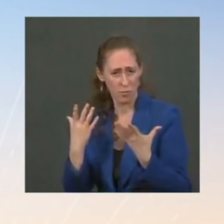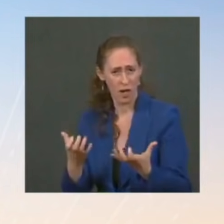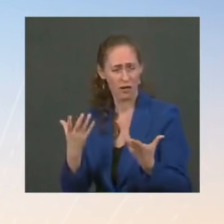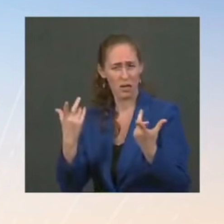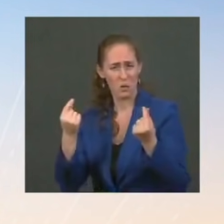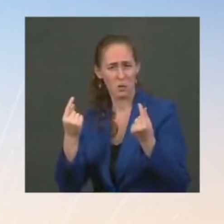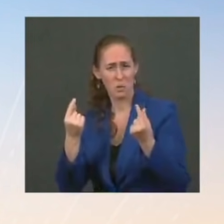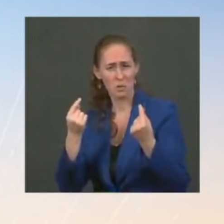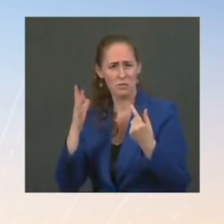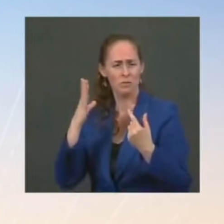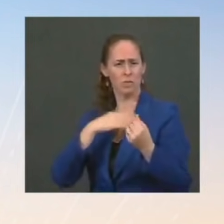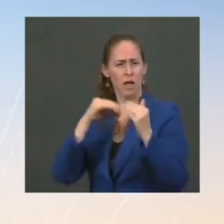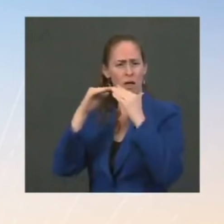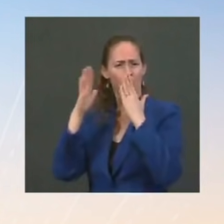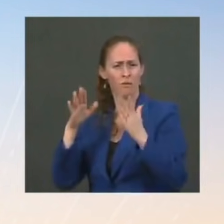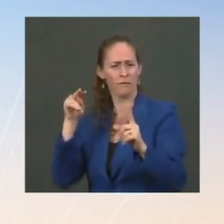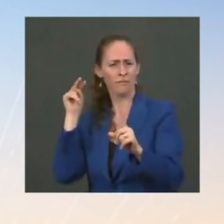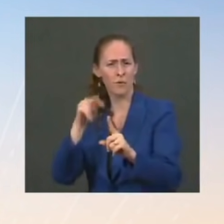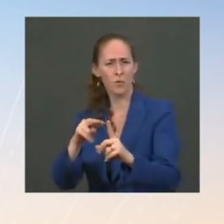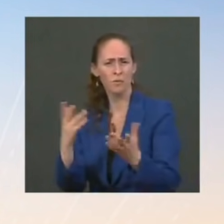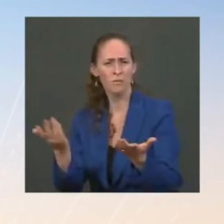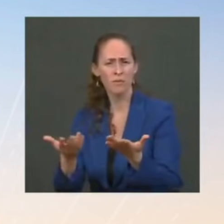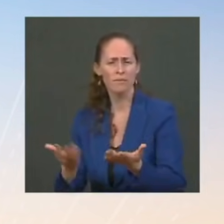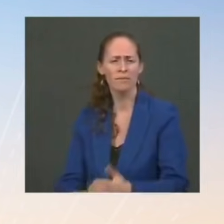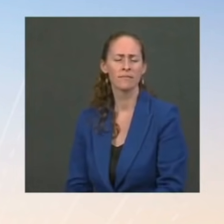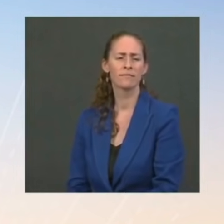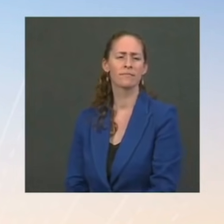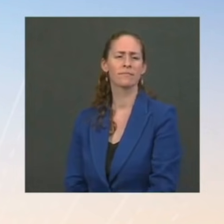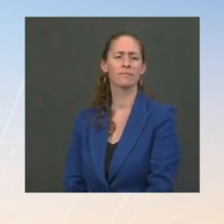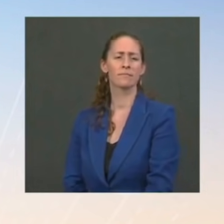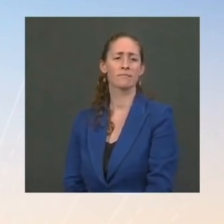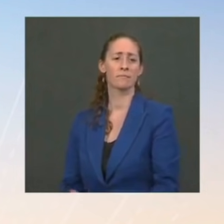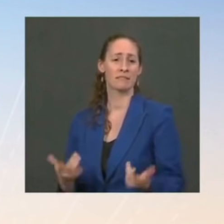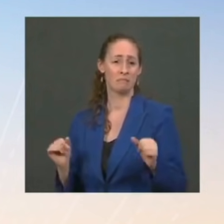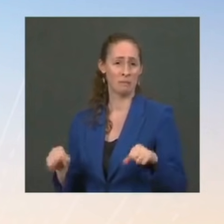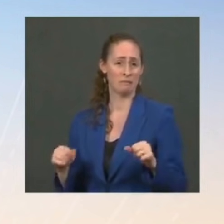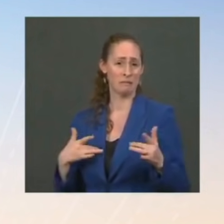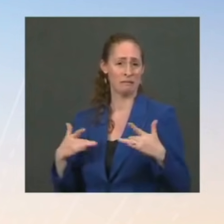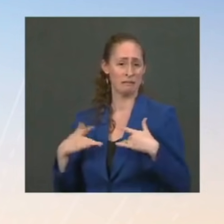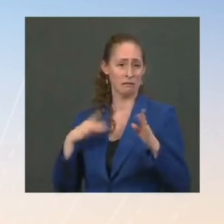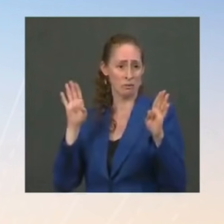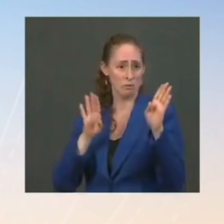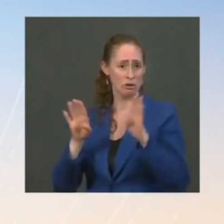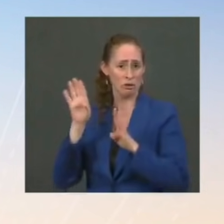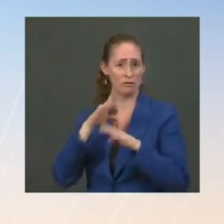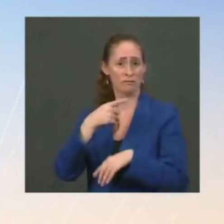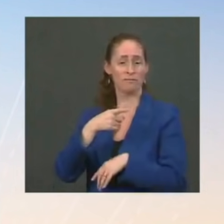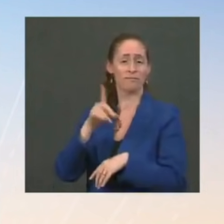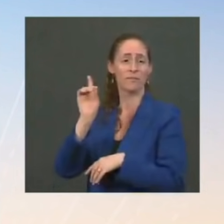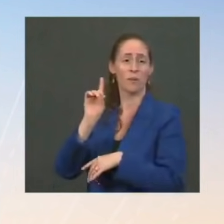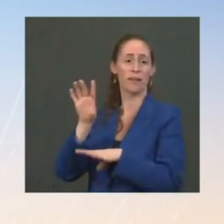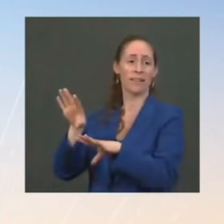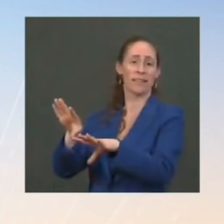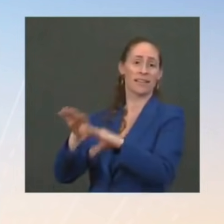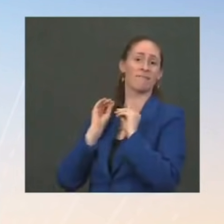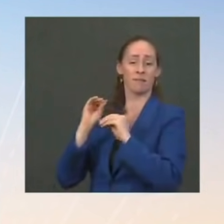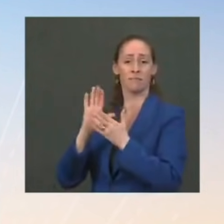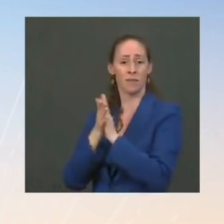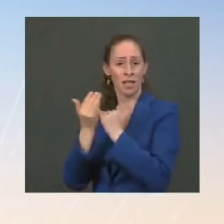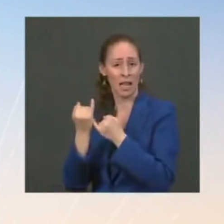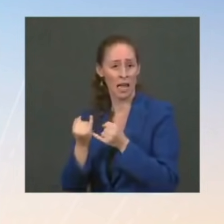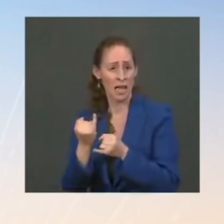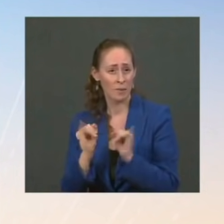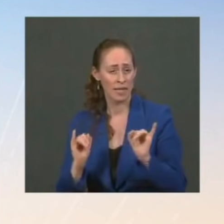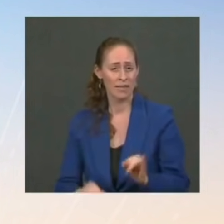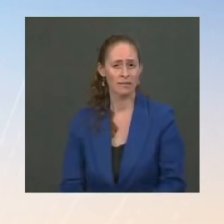White House have a position on that? Do they have a problem with Joe Manchin being in the Democratic Party? I think Joe Manchin spoke to